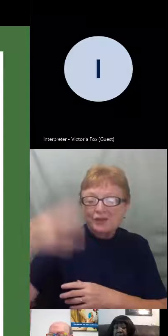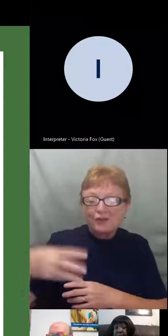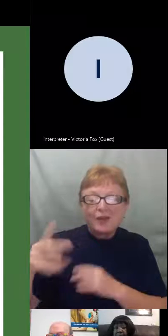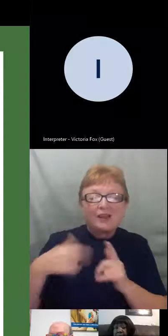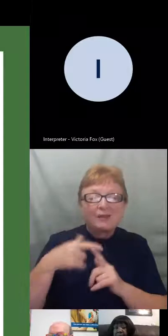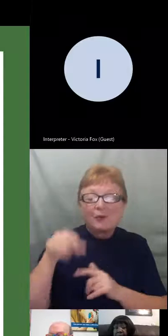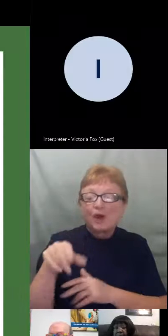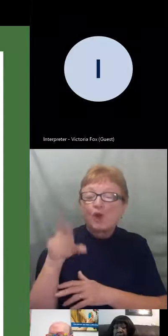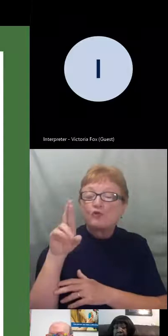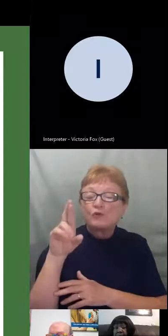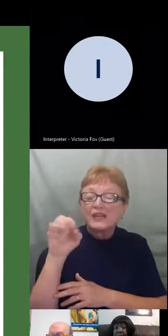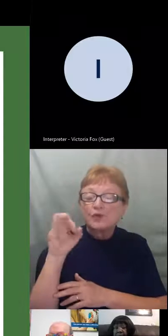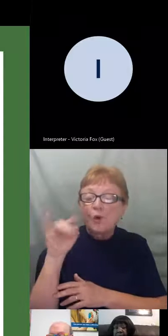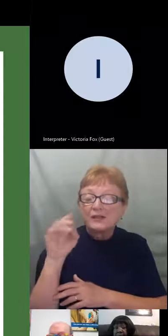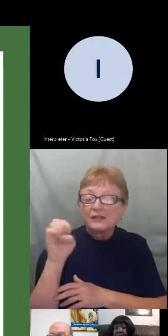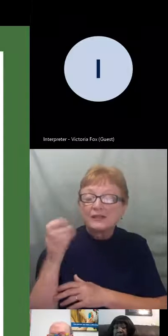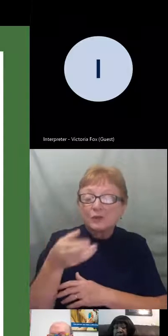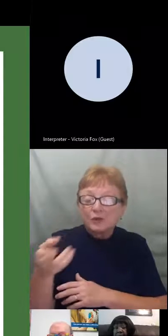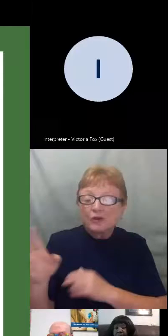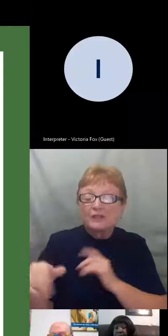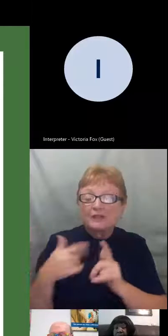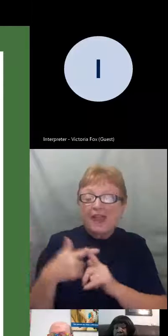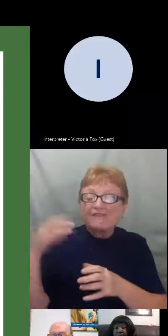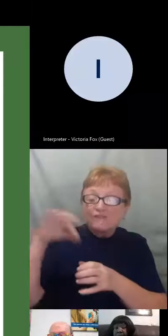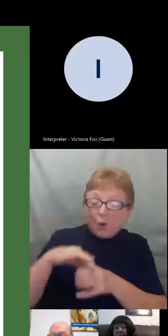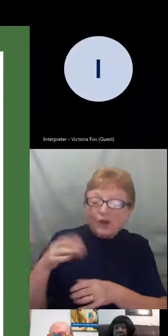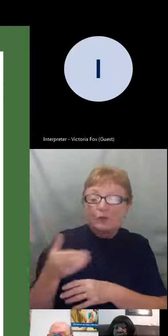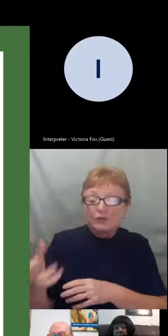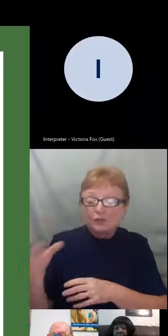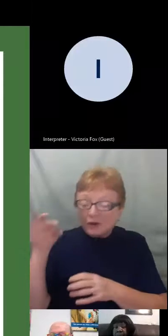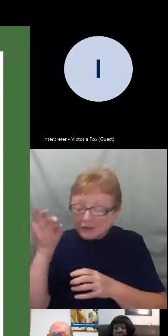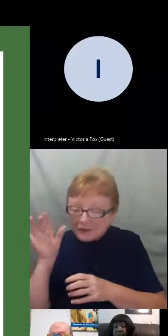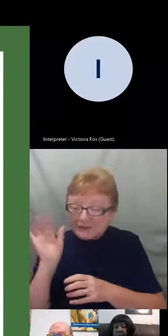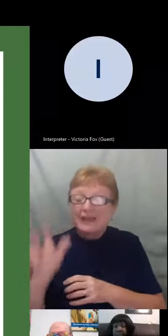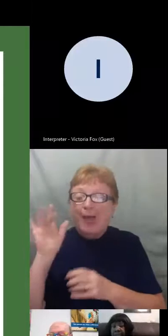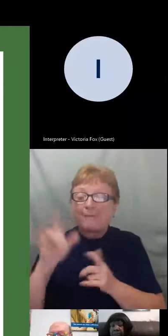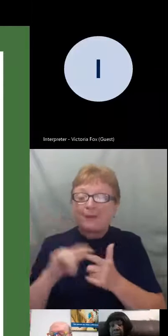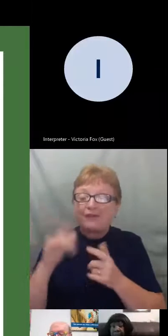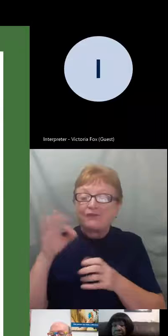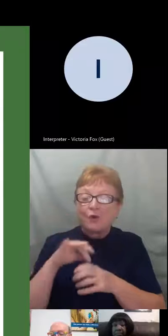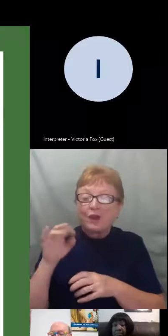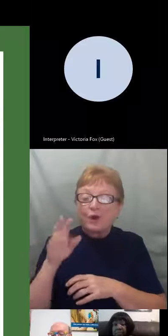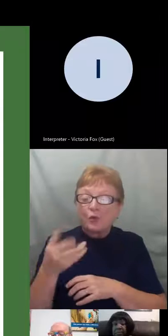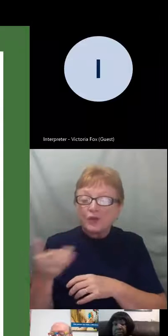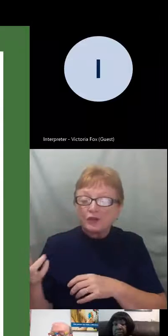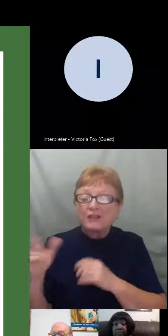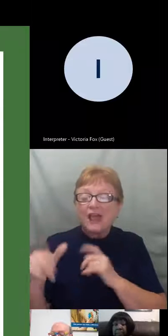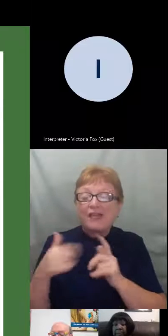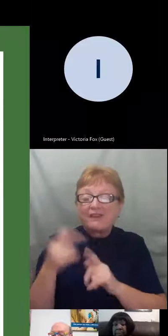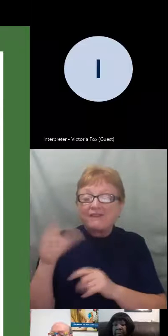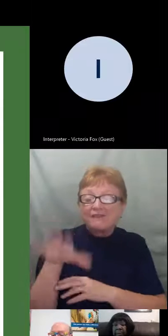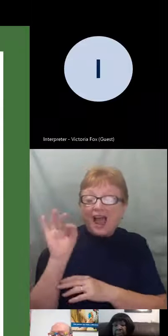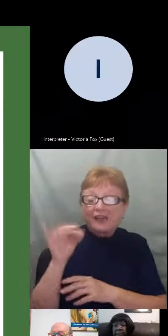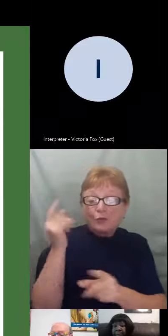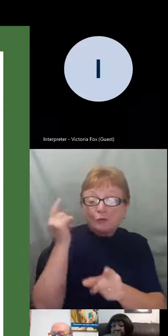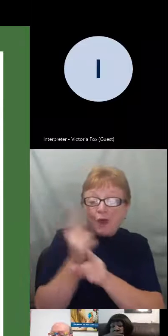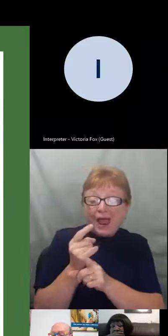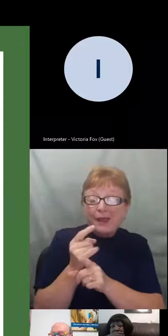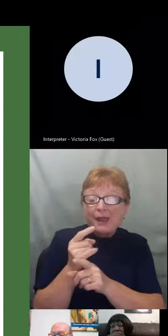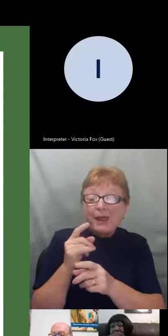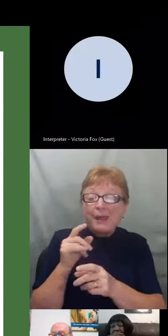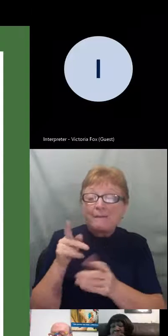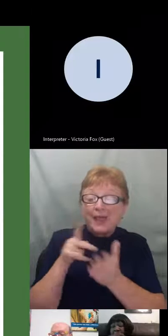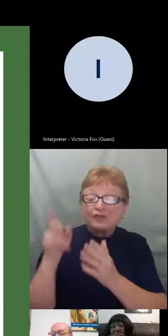Resources, scroll down to Voting Resources, tap on Voting Resources to get the page with the links to the